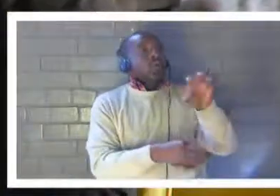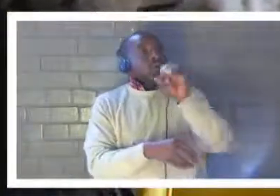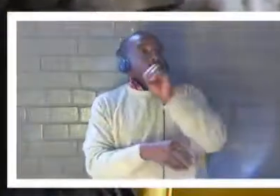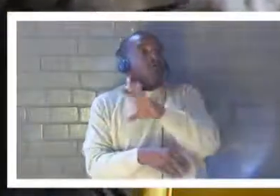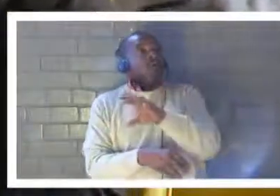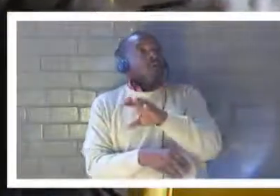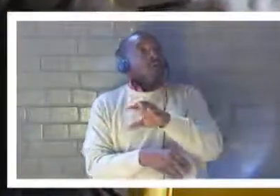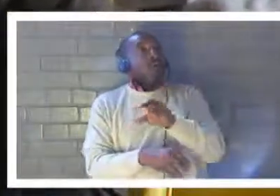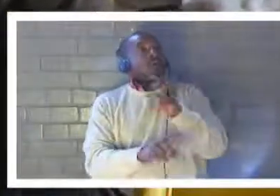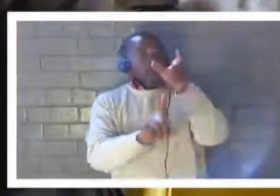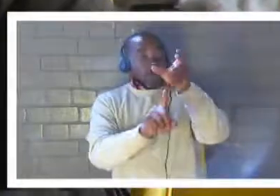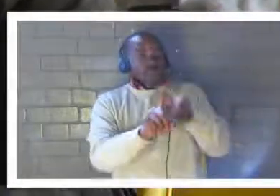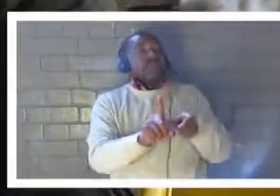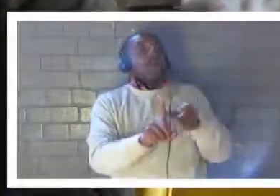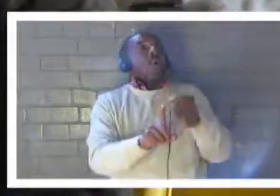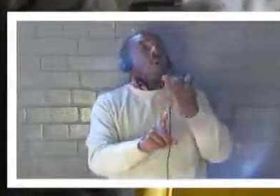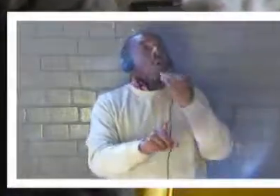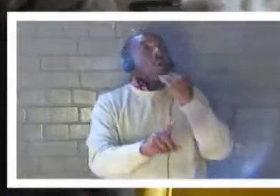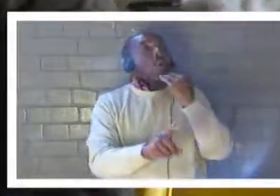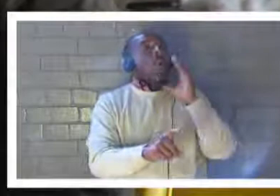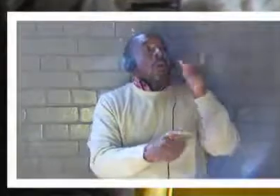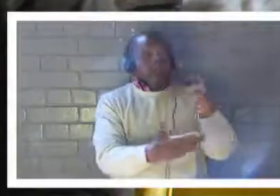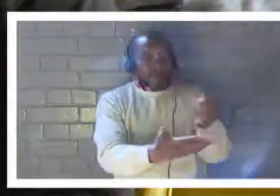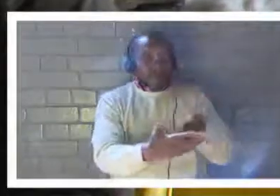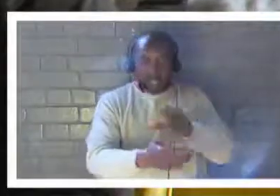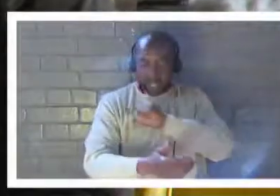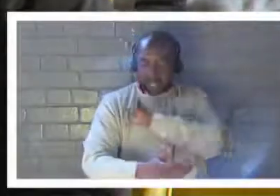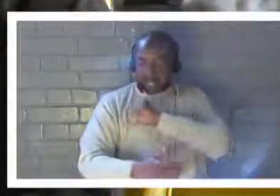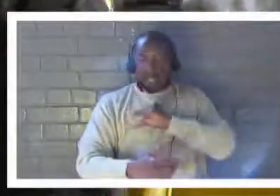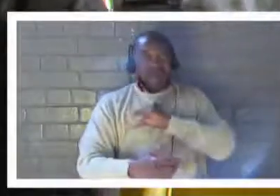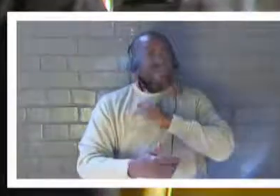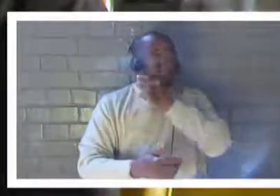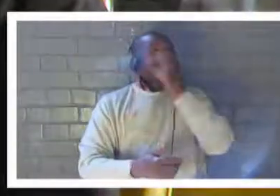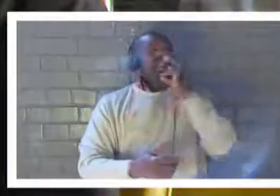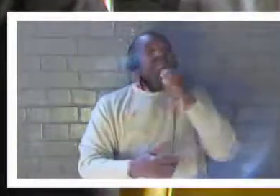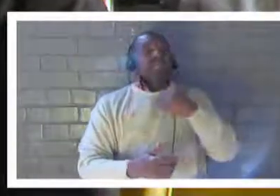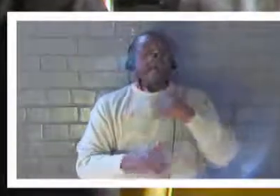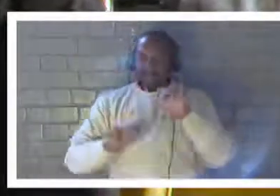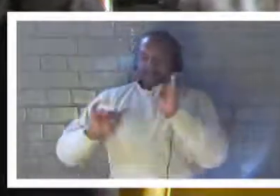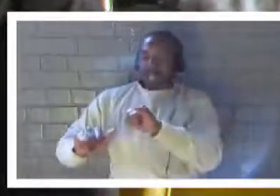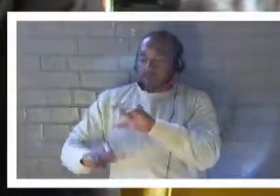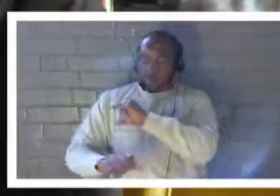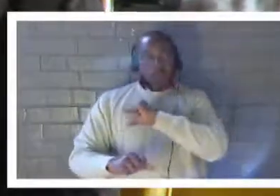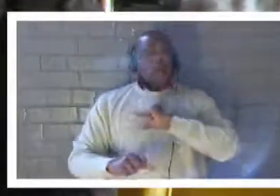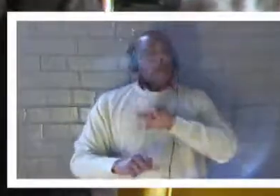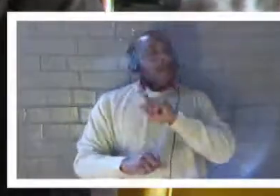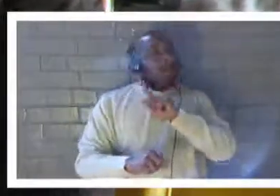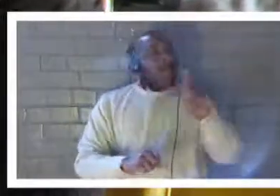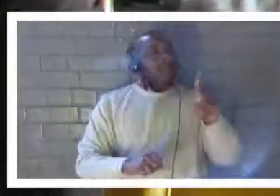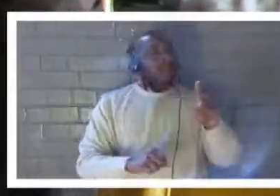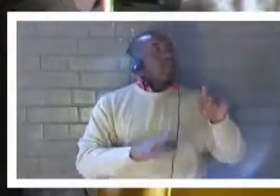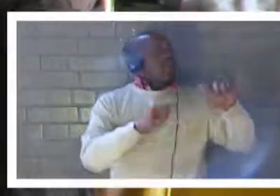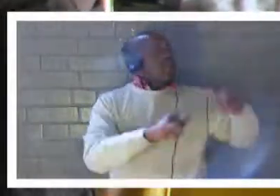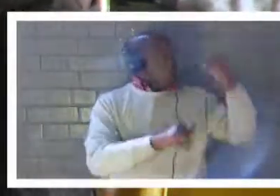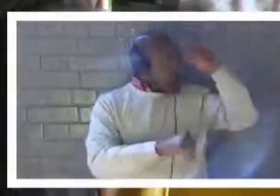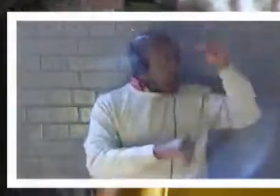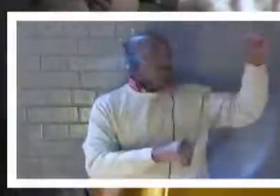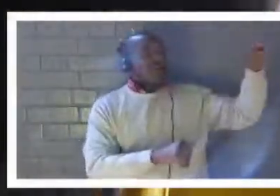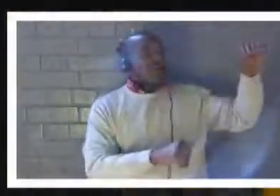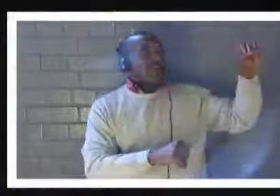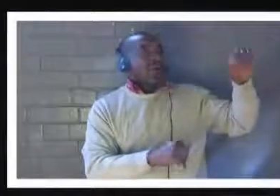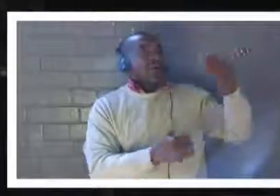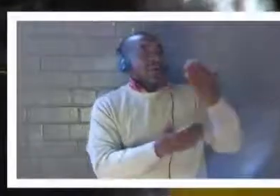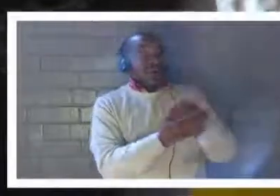Soweto, whereas he's staying in Pretoria, we'll be able to notice as quick as possible and verify that. Thanks, that is my submission, Chairperson.